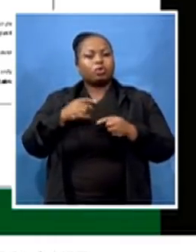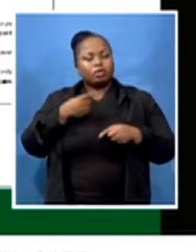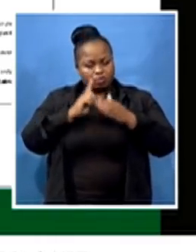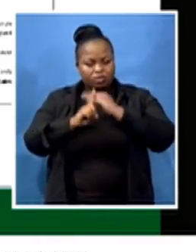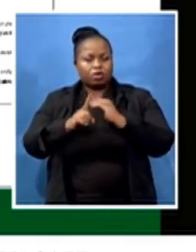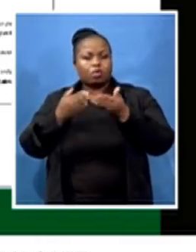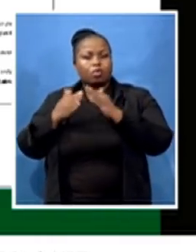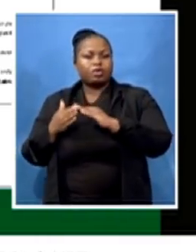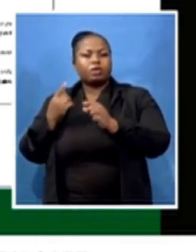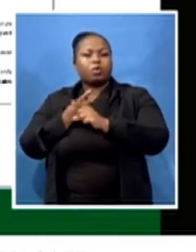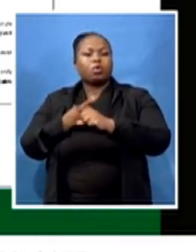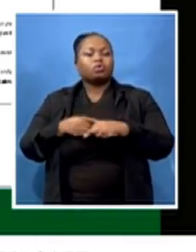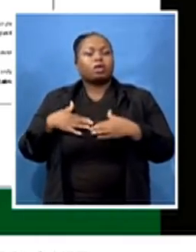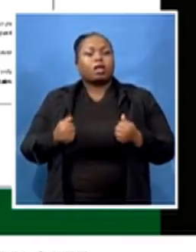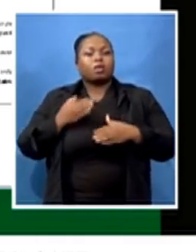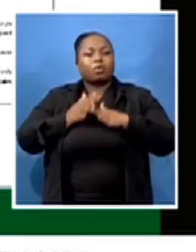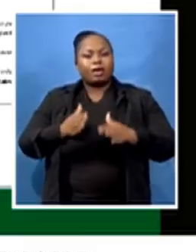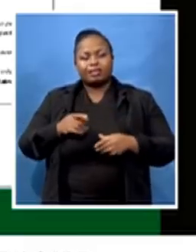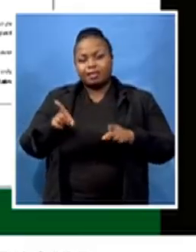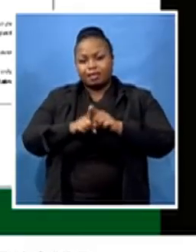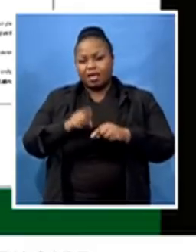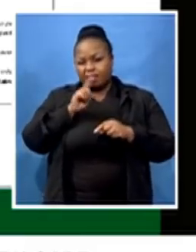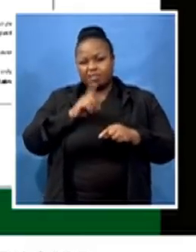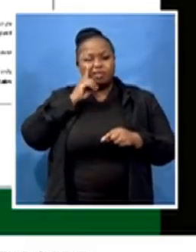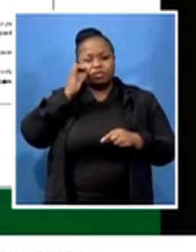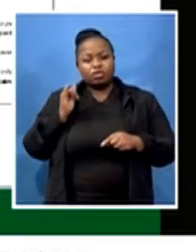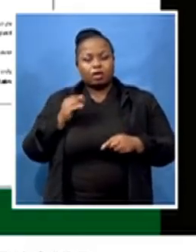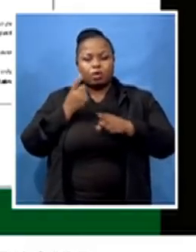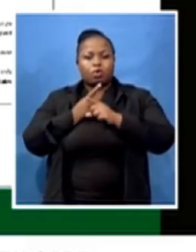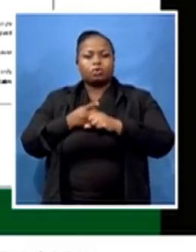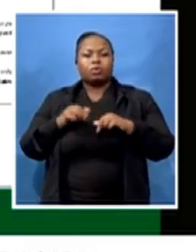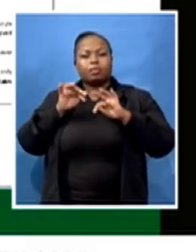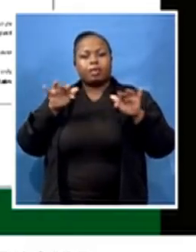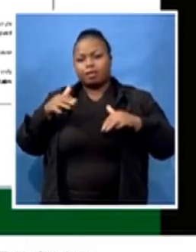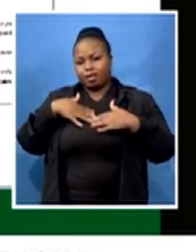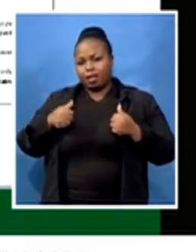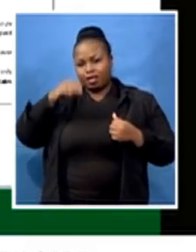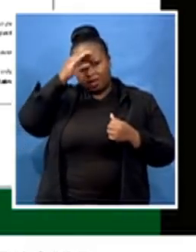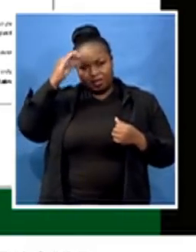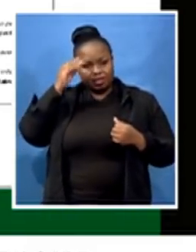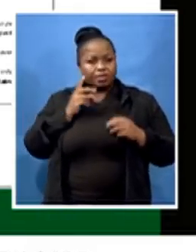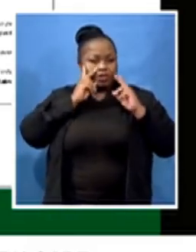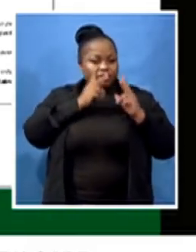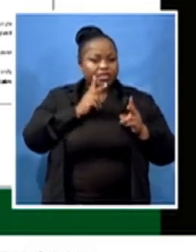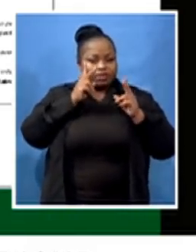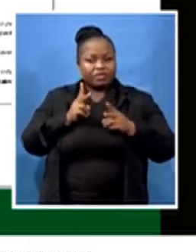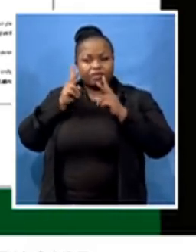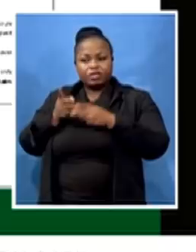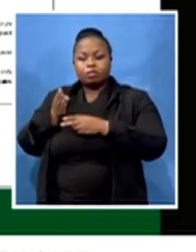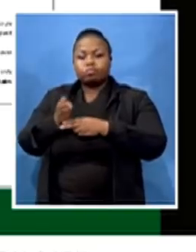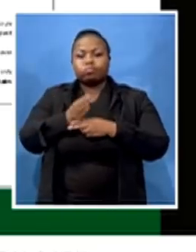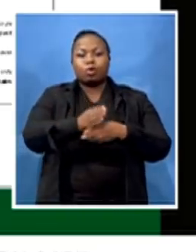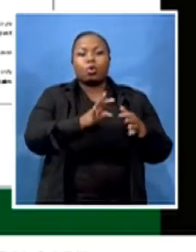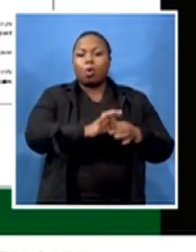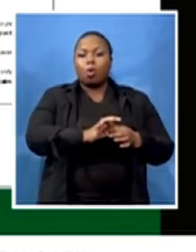practitioners and public health nurses to see those patients without them having to go to hospital. Then you remove